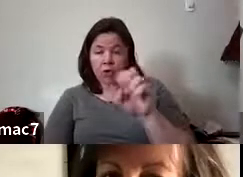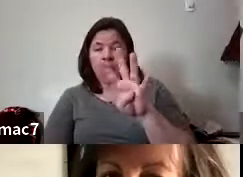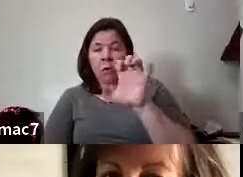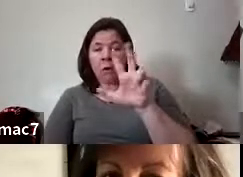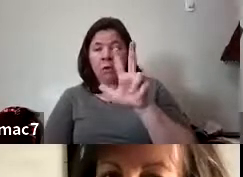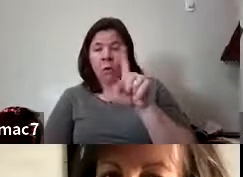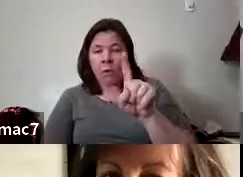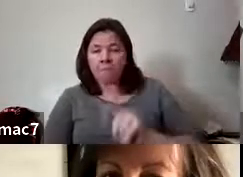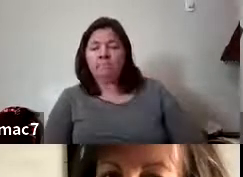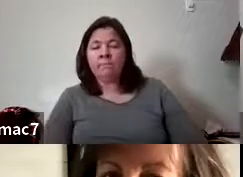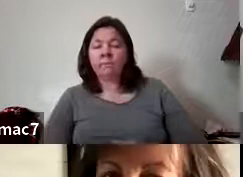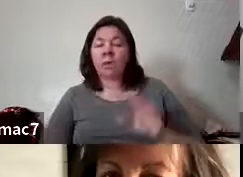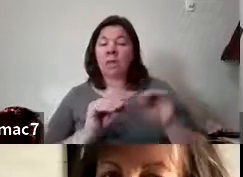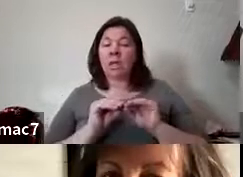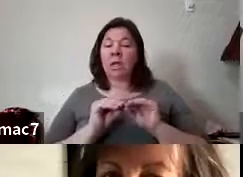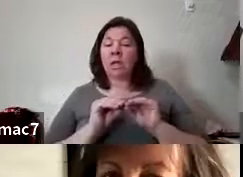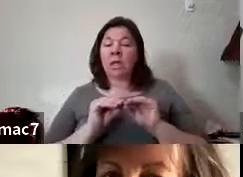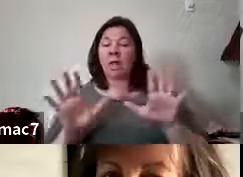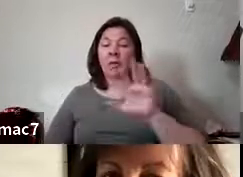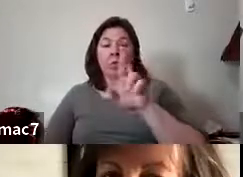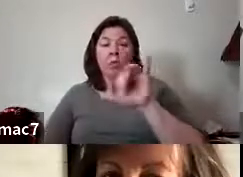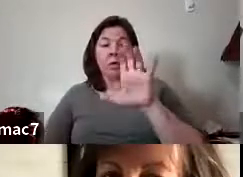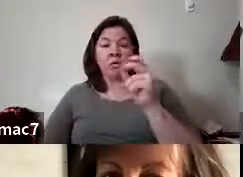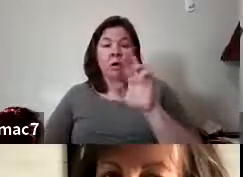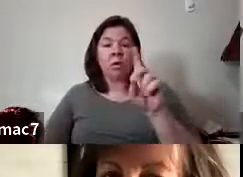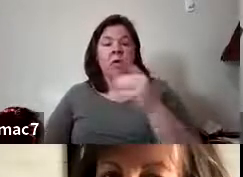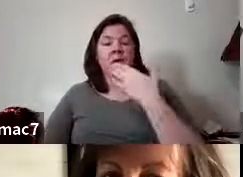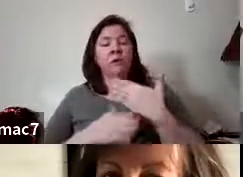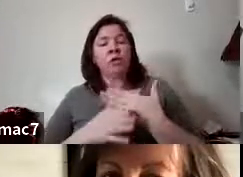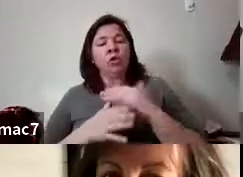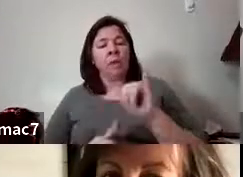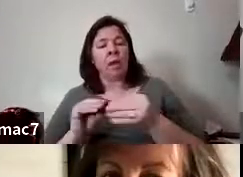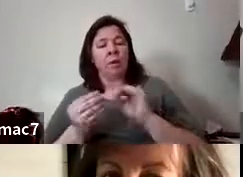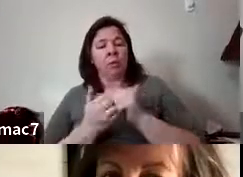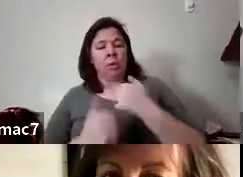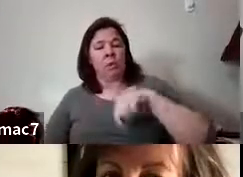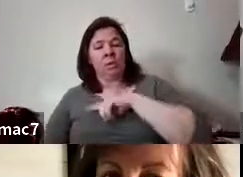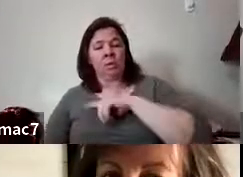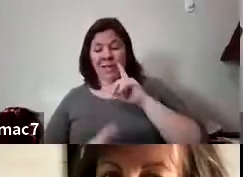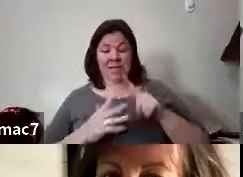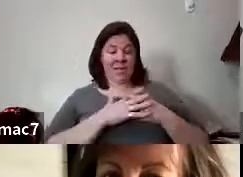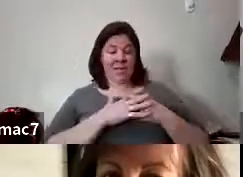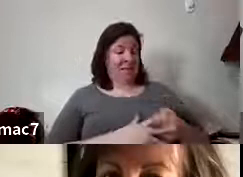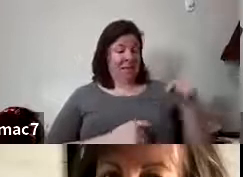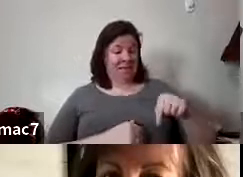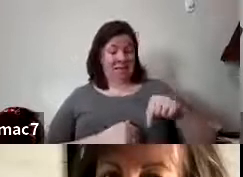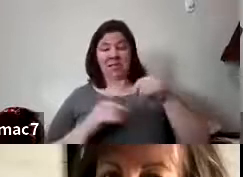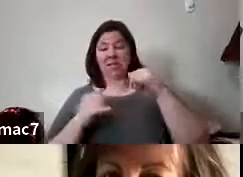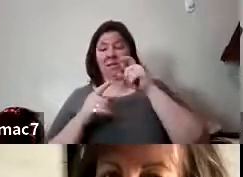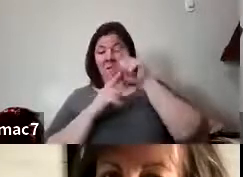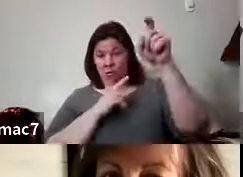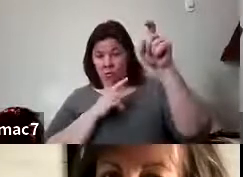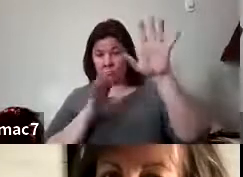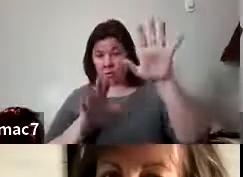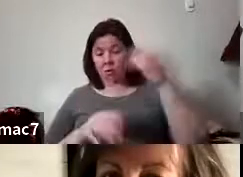Yep, just to clarify, Richard, first, thank you very much for sharing those numbers. At the beginning of this call,